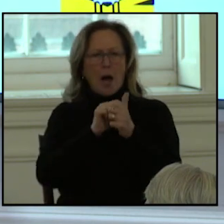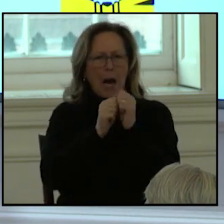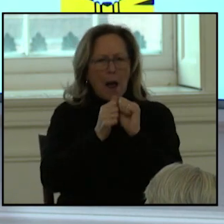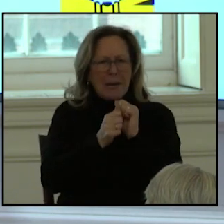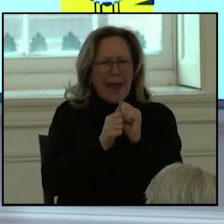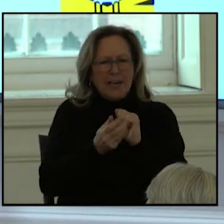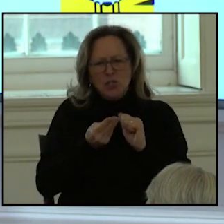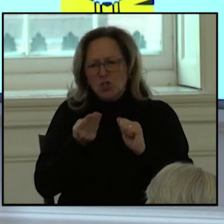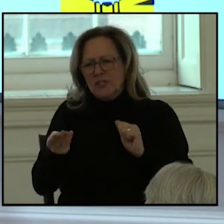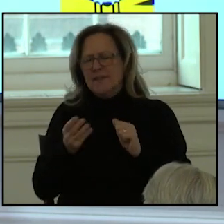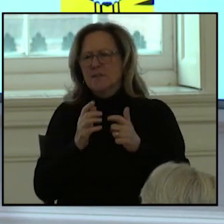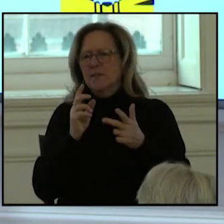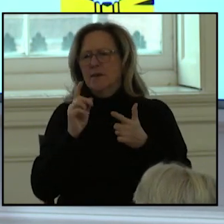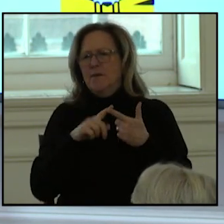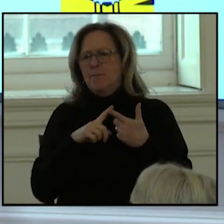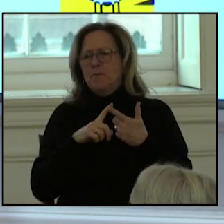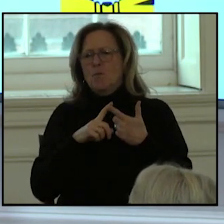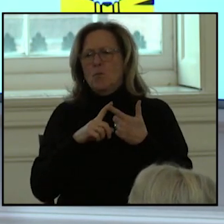accommodations,